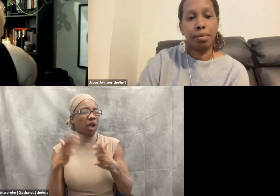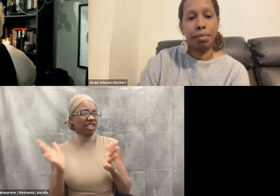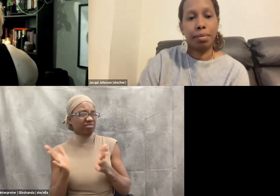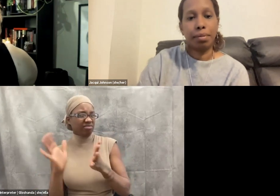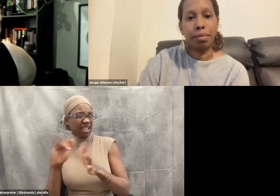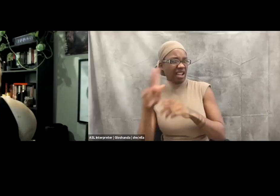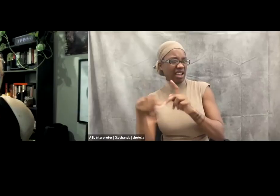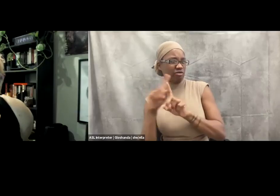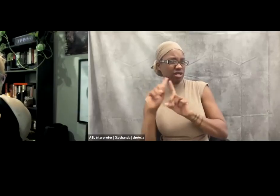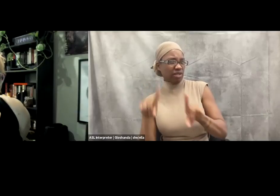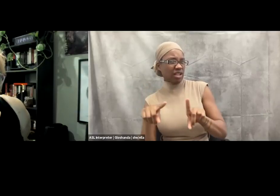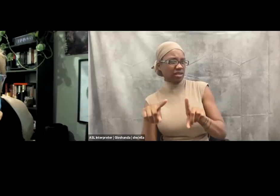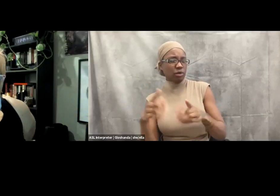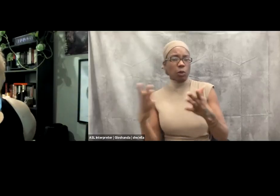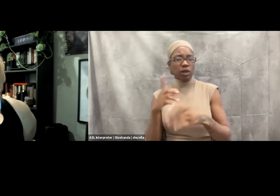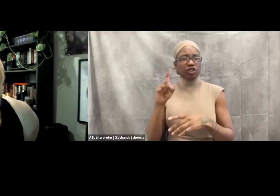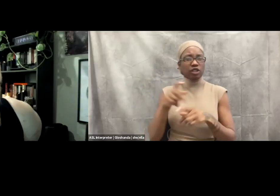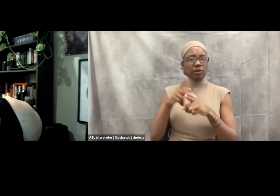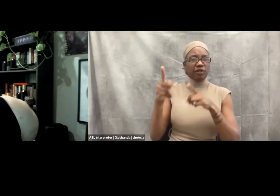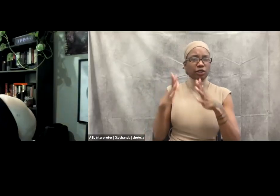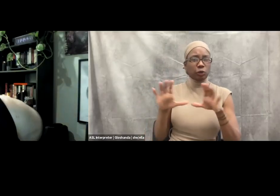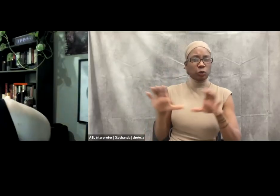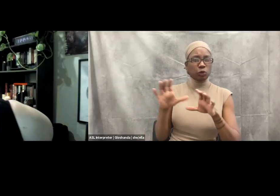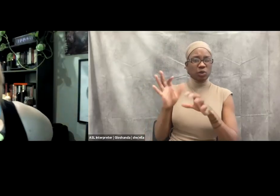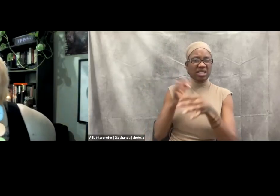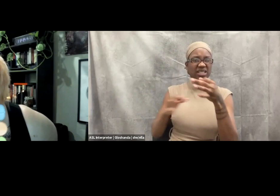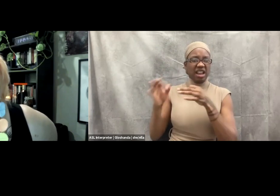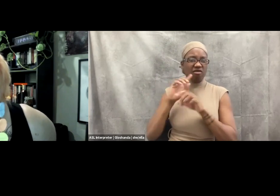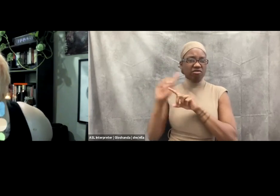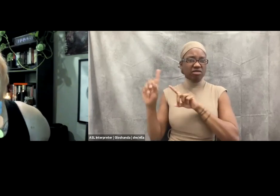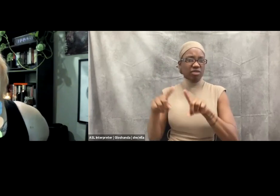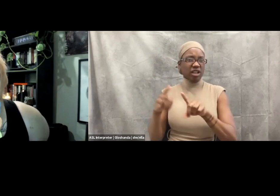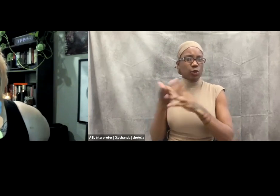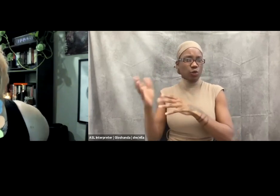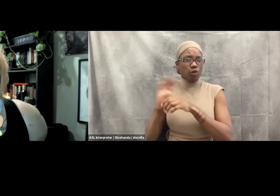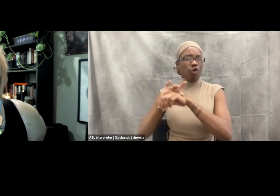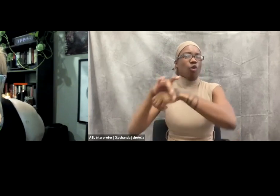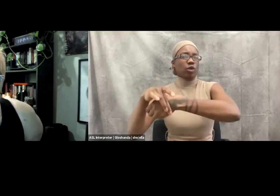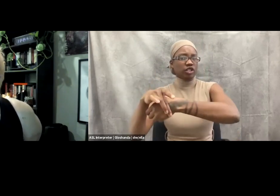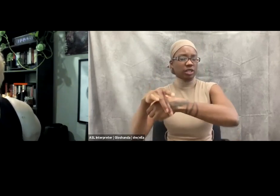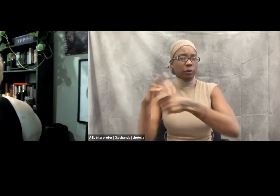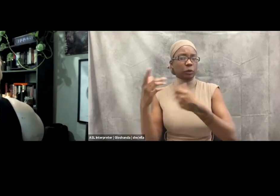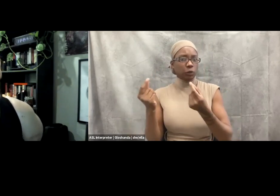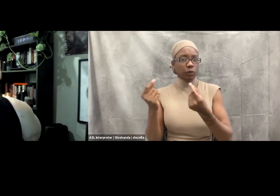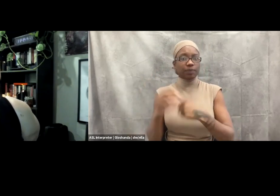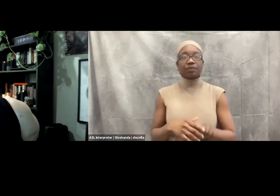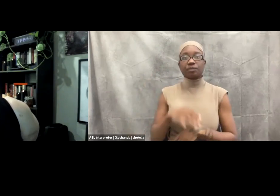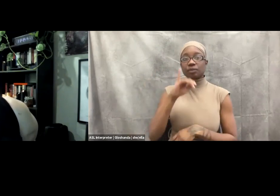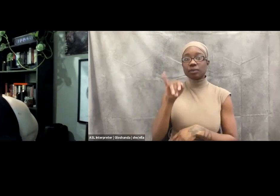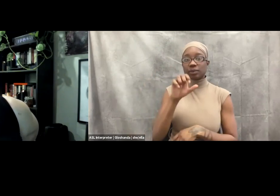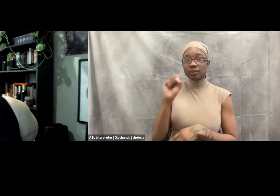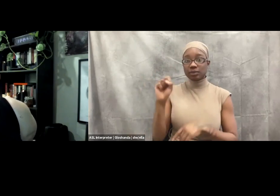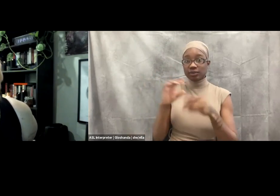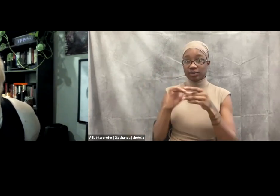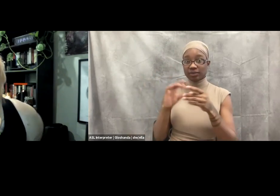Um, I think I want to start out by just recognizing that I'm going to talk about a few ideas and most of them are not mine. Uh,